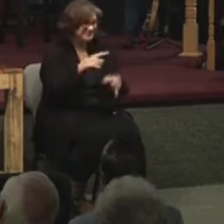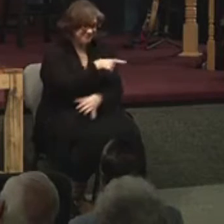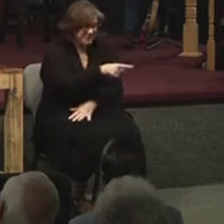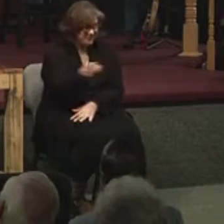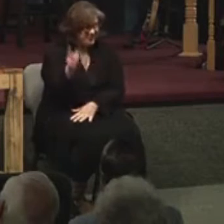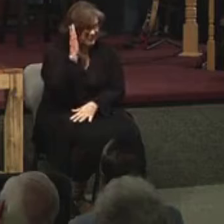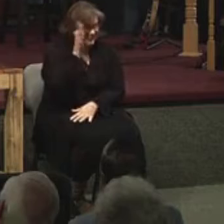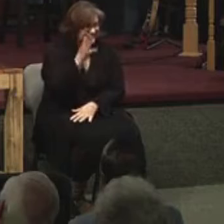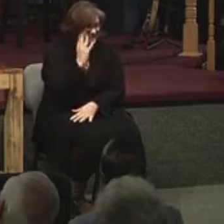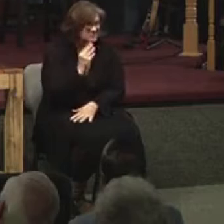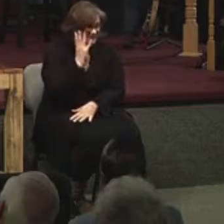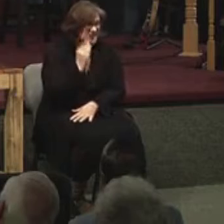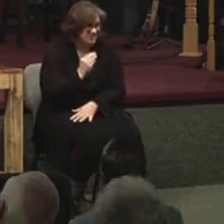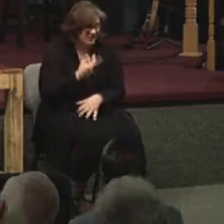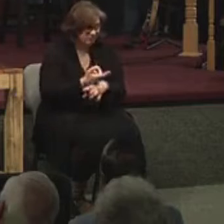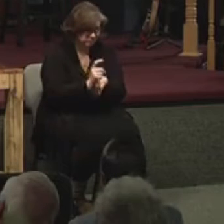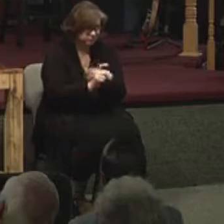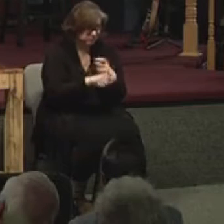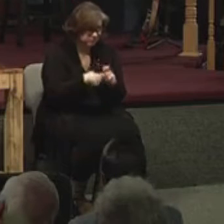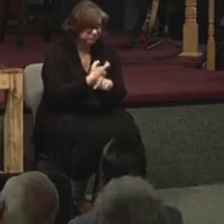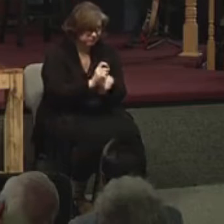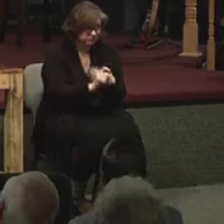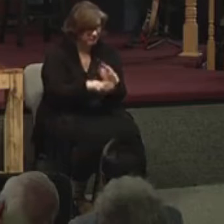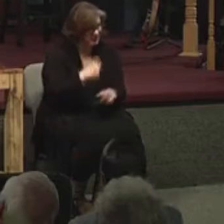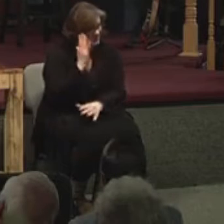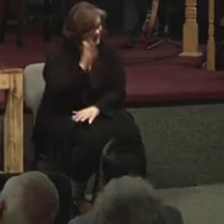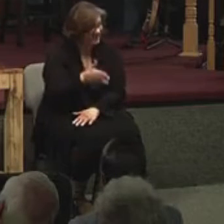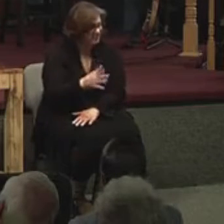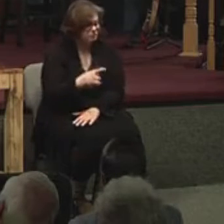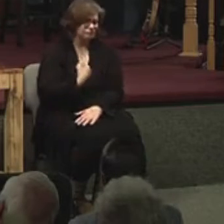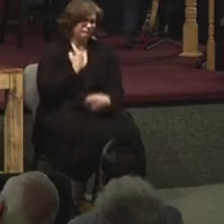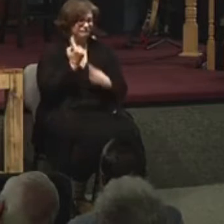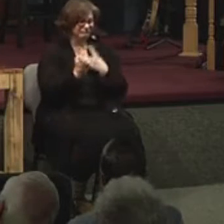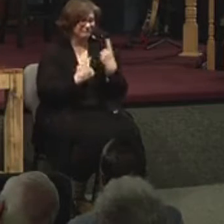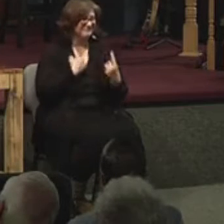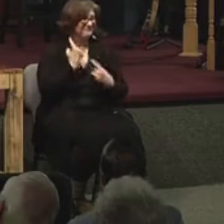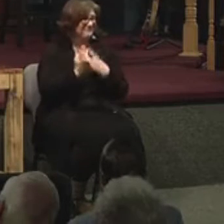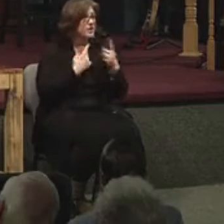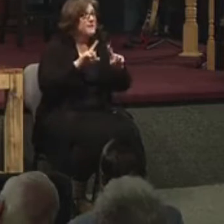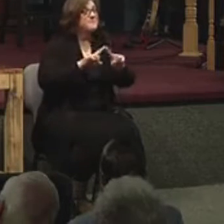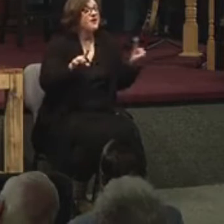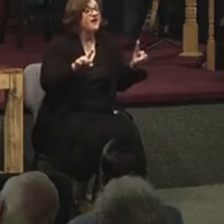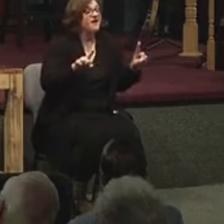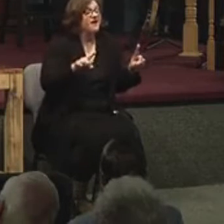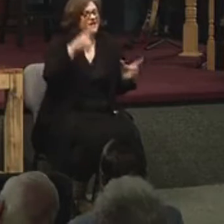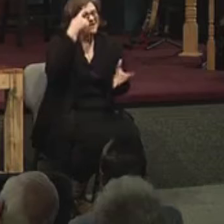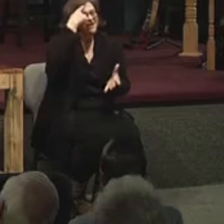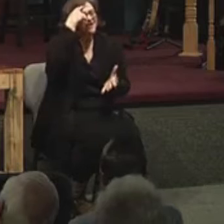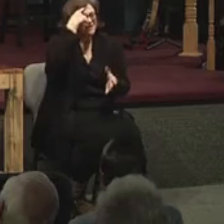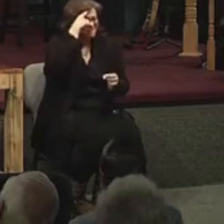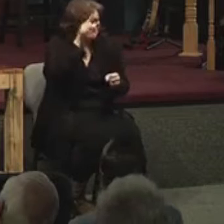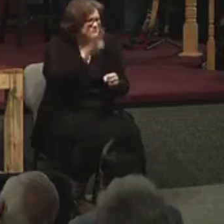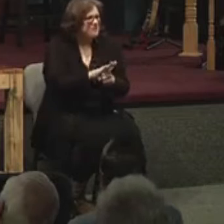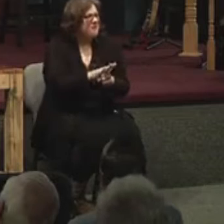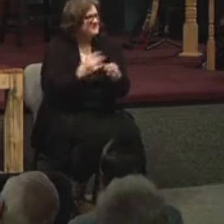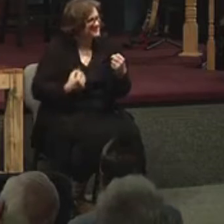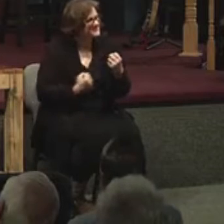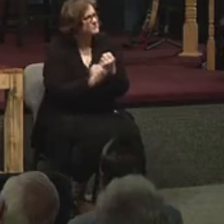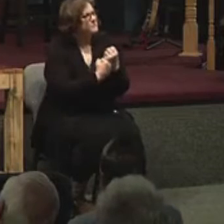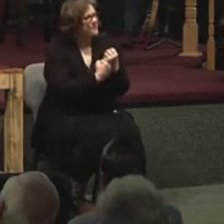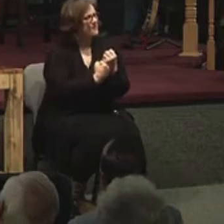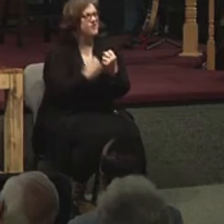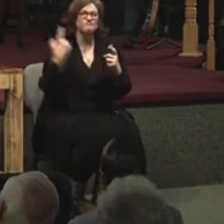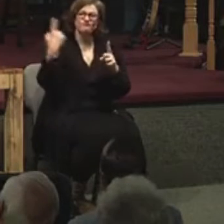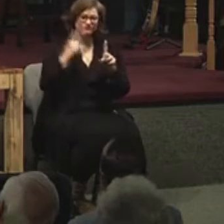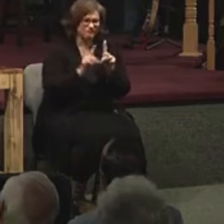will be persecuted. But he promised he'd be with us. You see, the way we keep ourselves from having